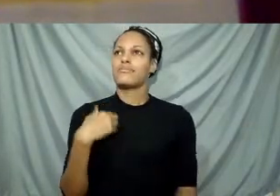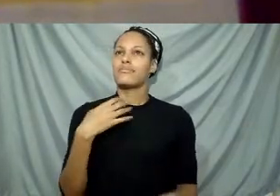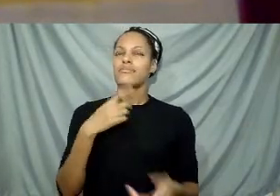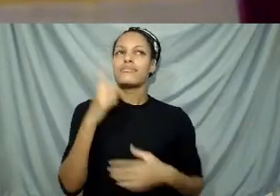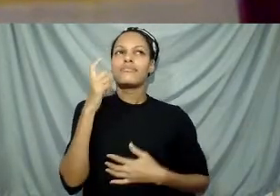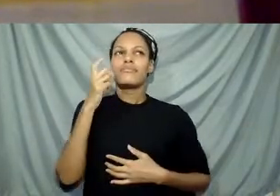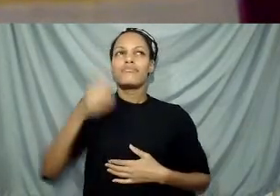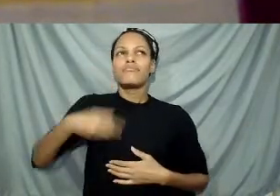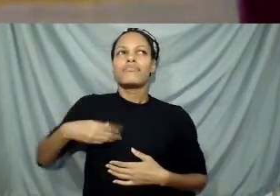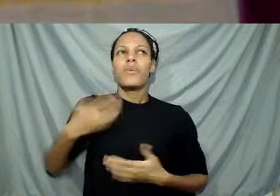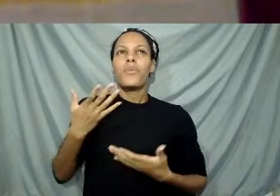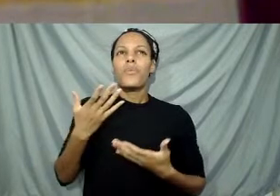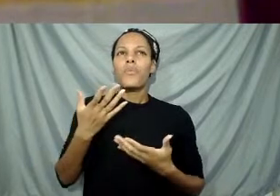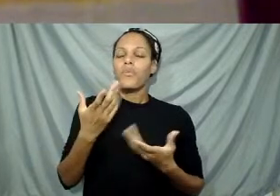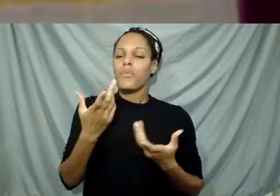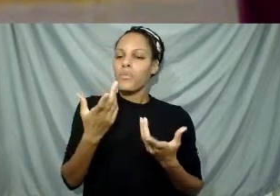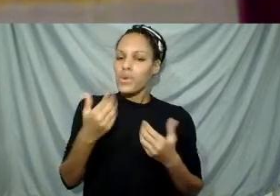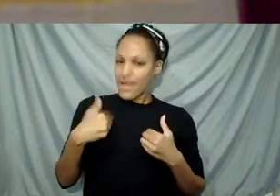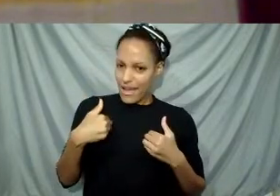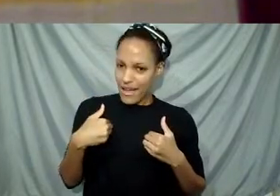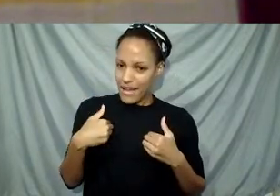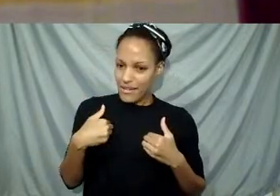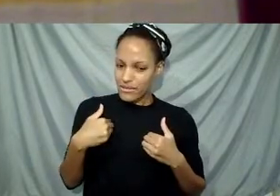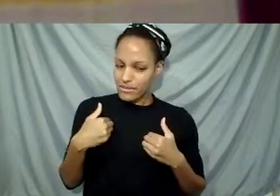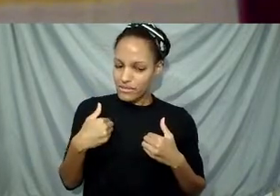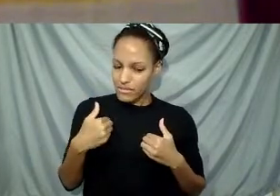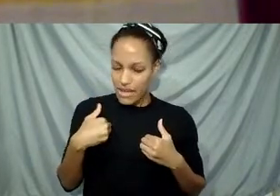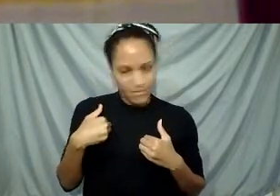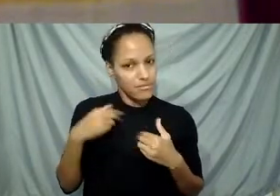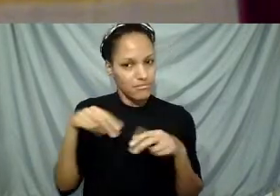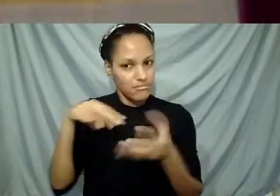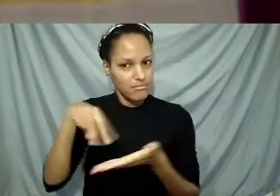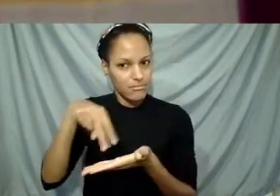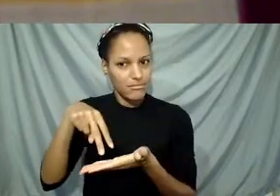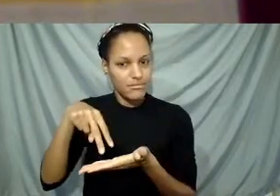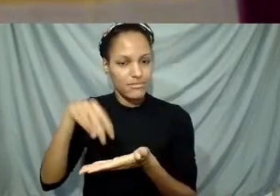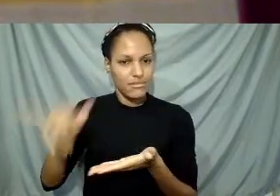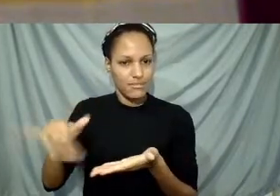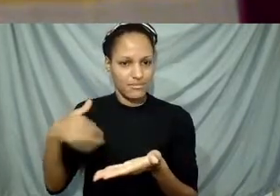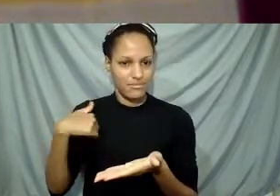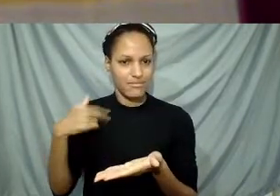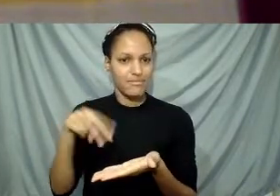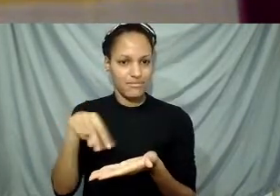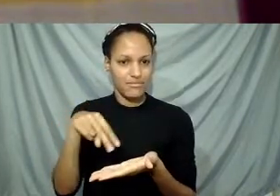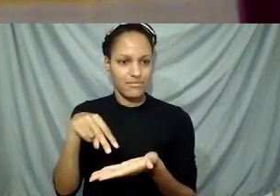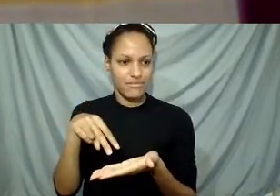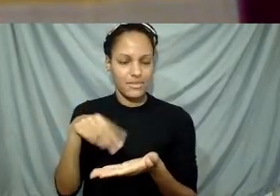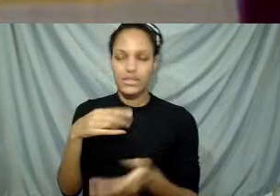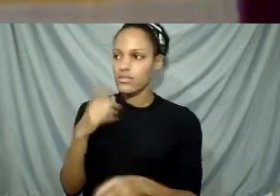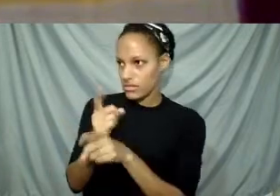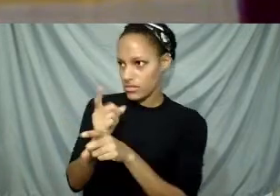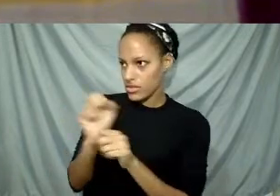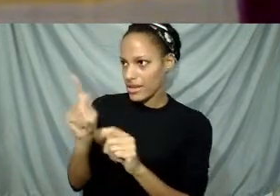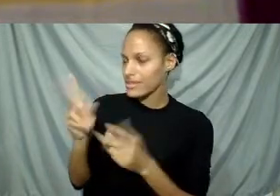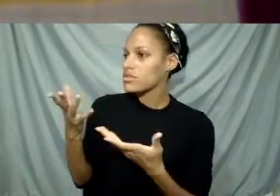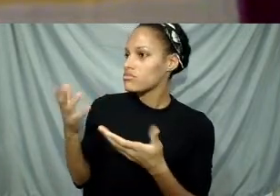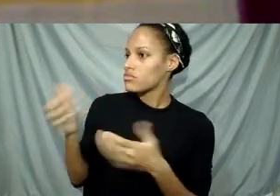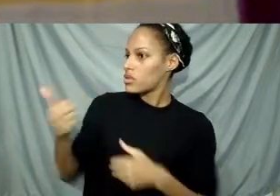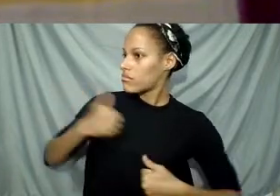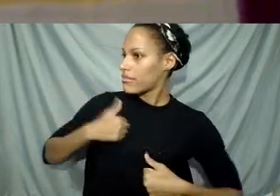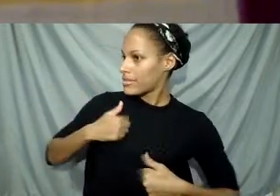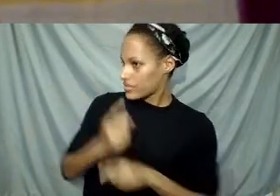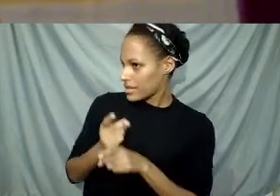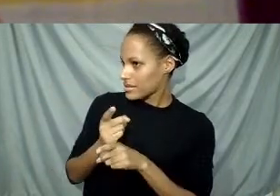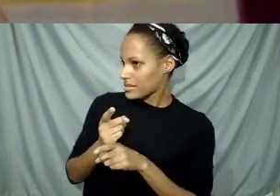And so it was that challenge that, and he's a UN ambassador, right? And he's going around the world trying to save the world. And that it was